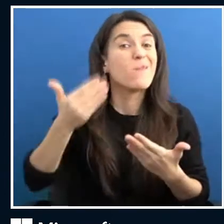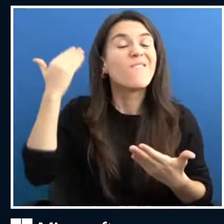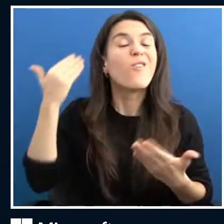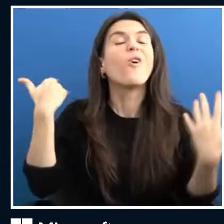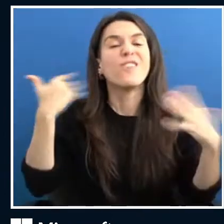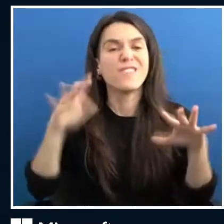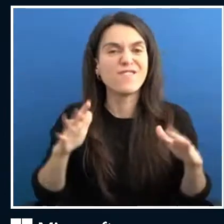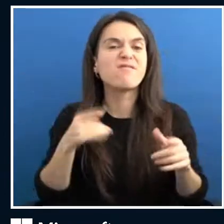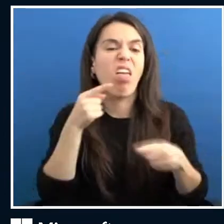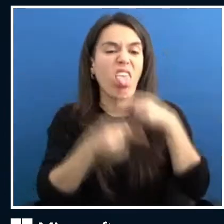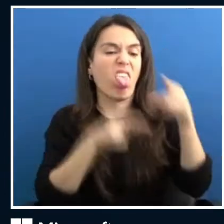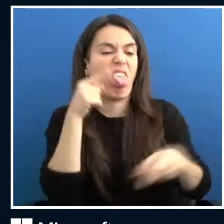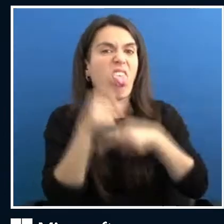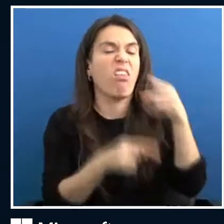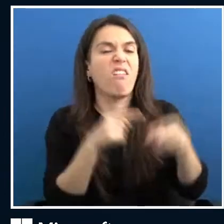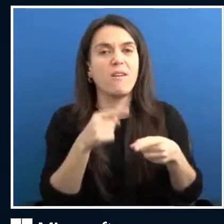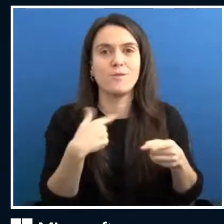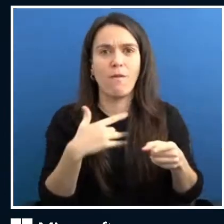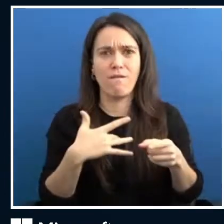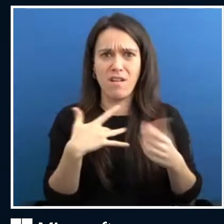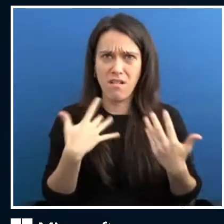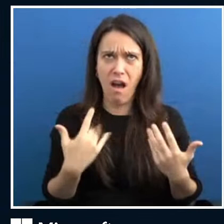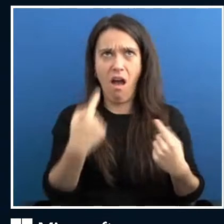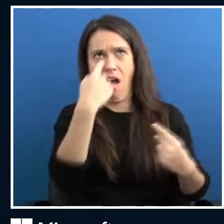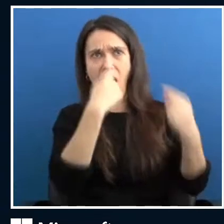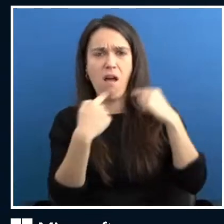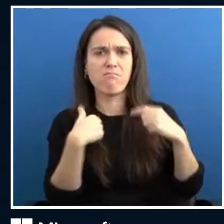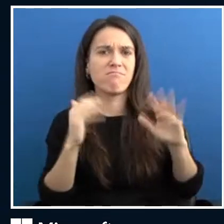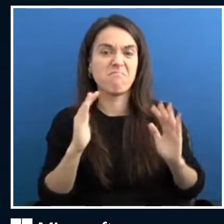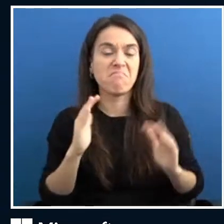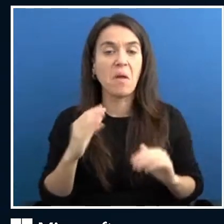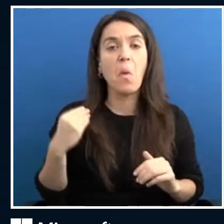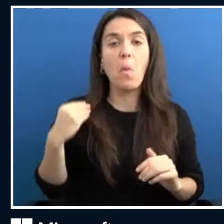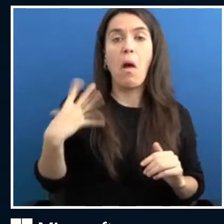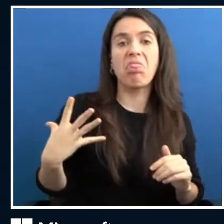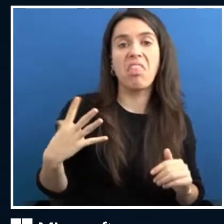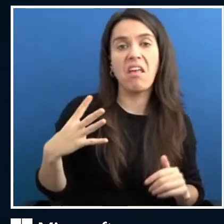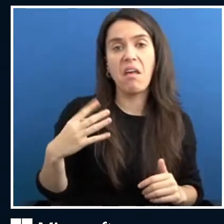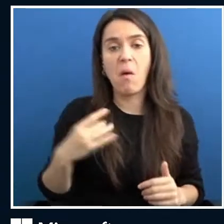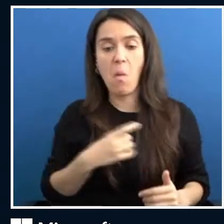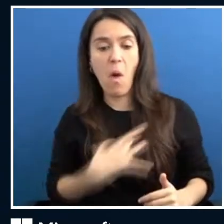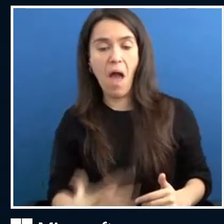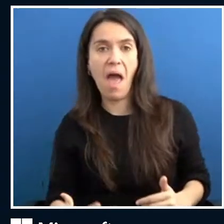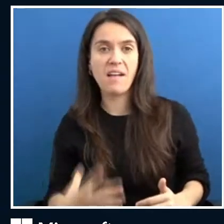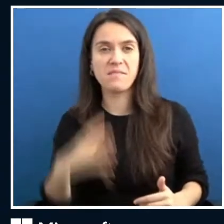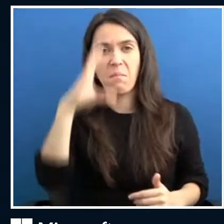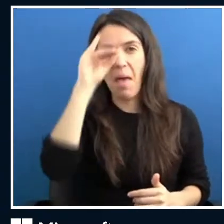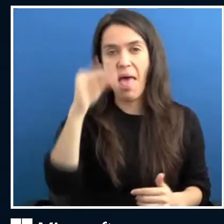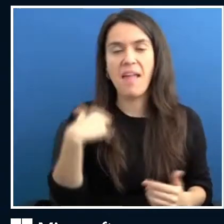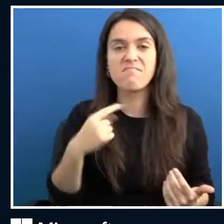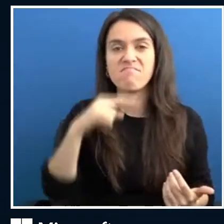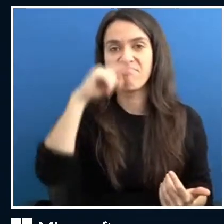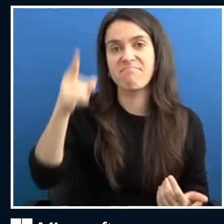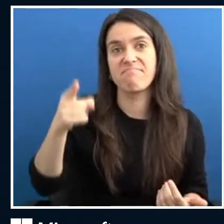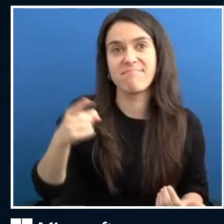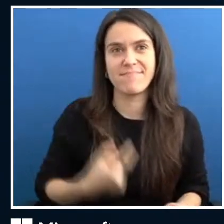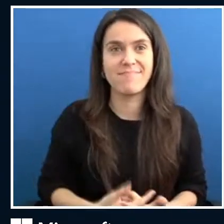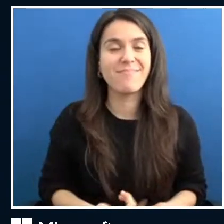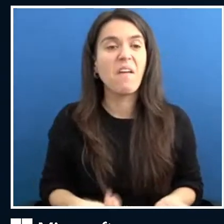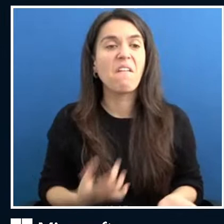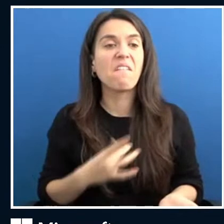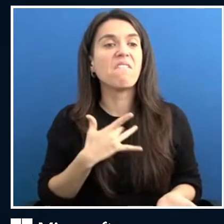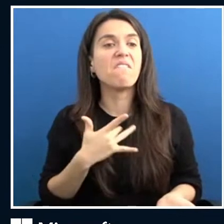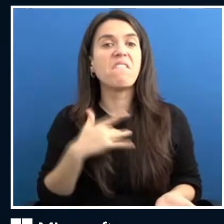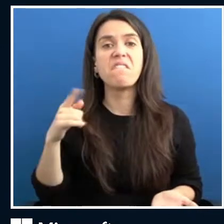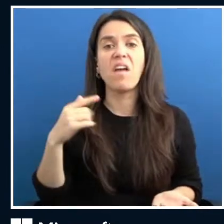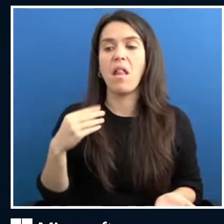act of stealing than a wealthy white man. The wealthy have more entitlement, they're